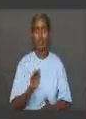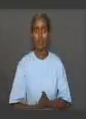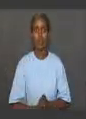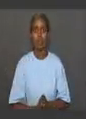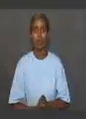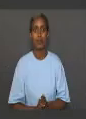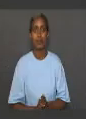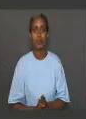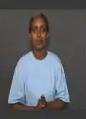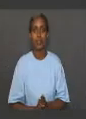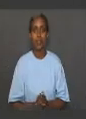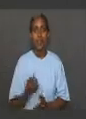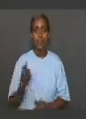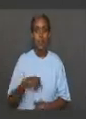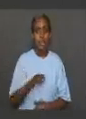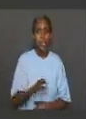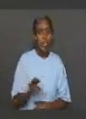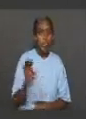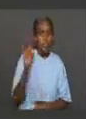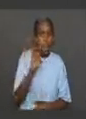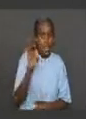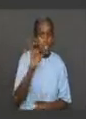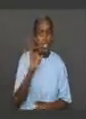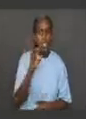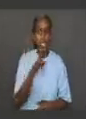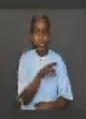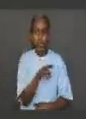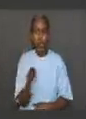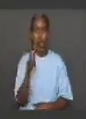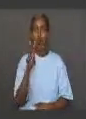0.354, we find it where row